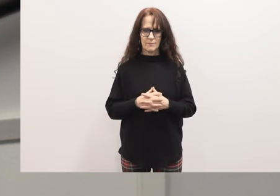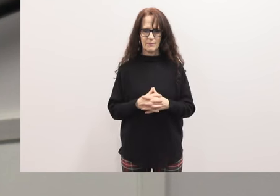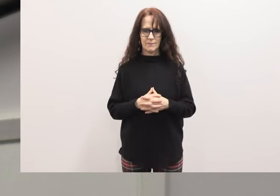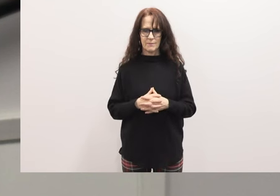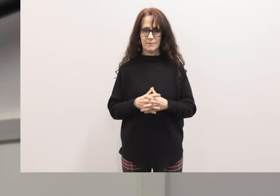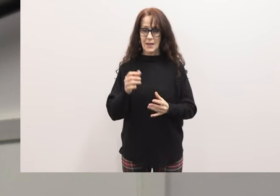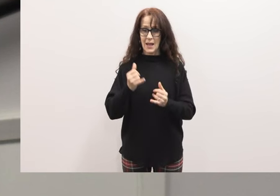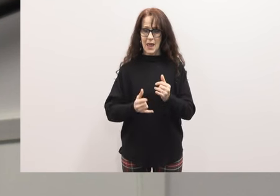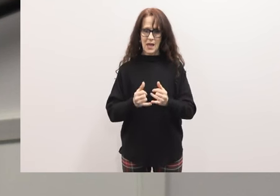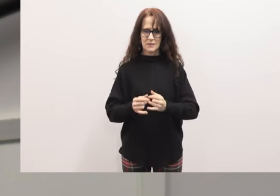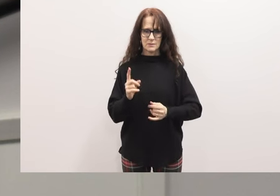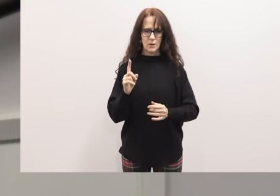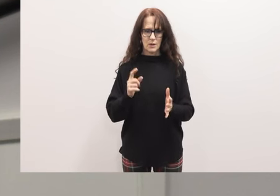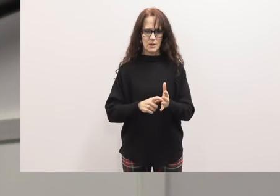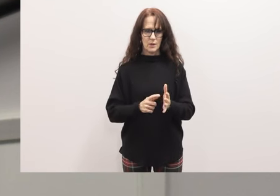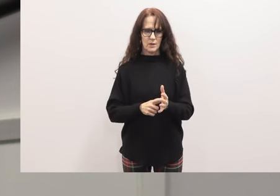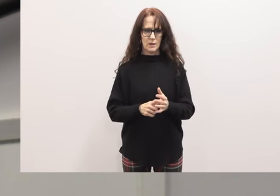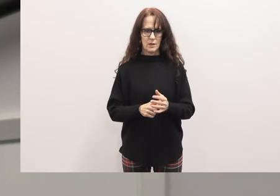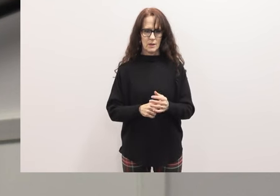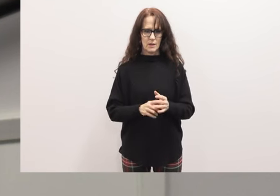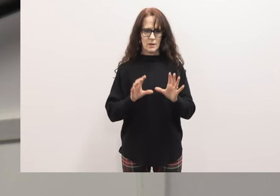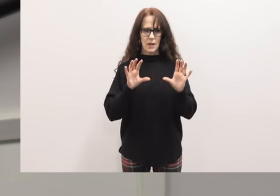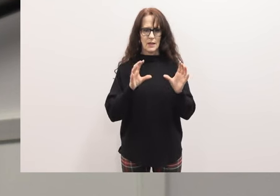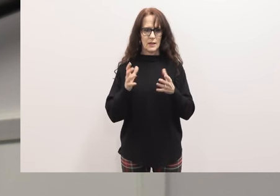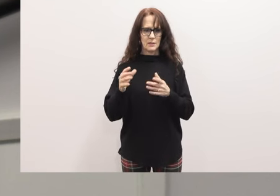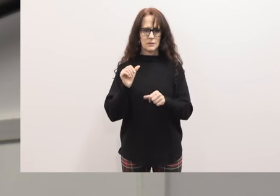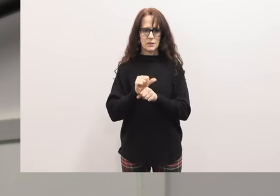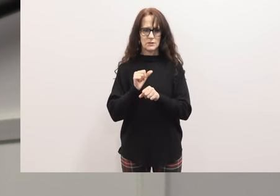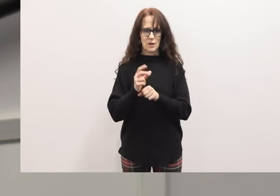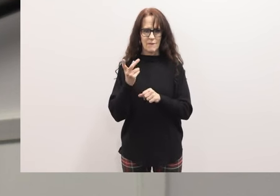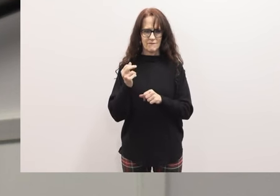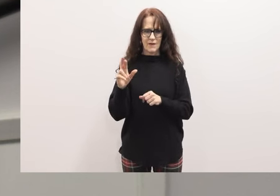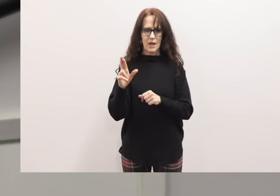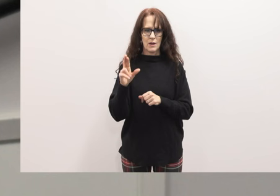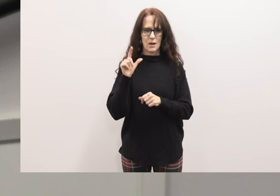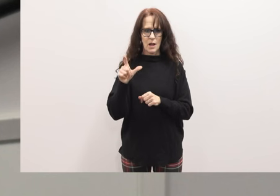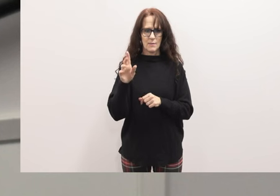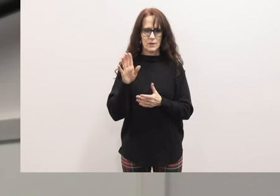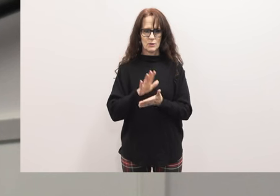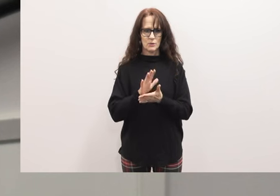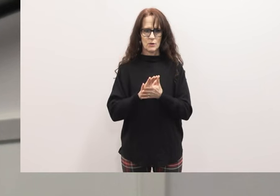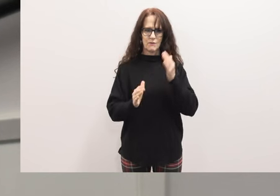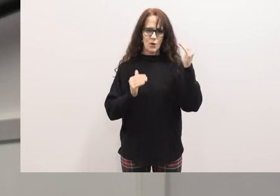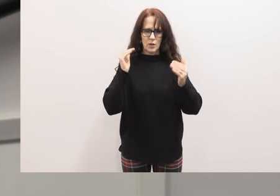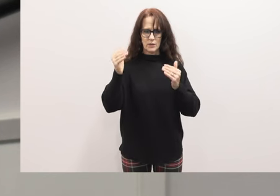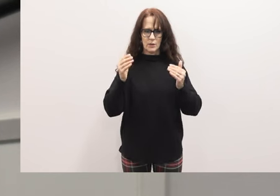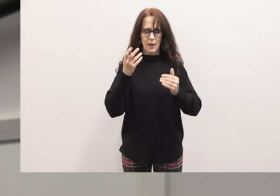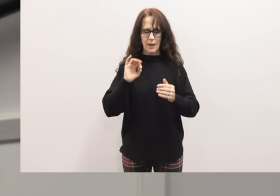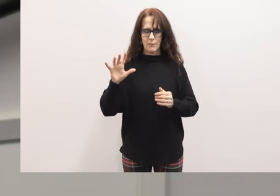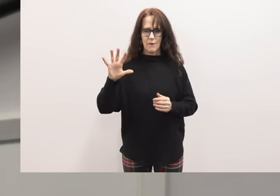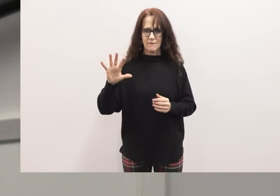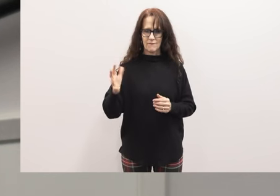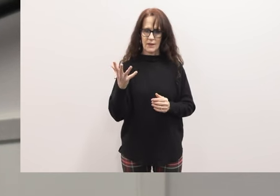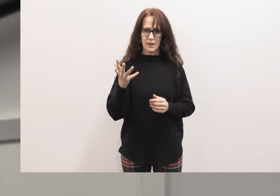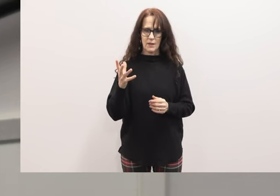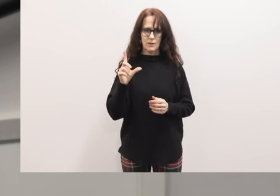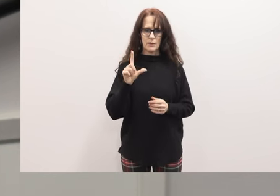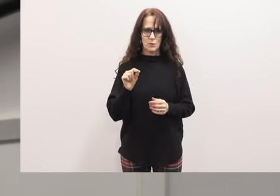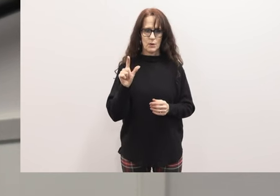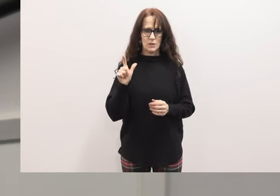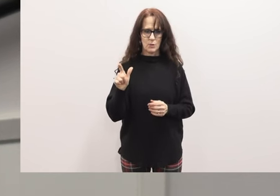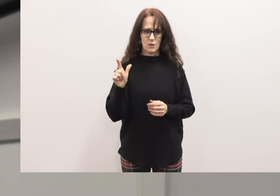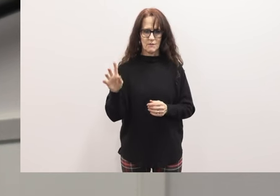one notice, there will be a classified job fair at our Long Beach School for Adults on April 5th, 2024,